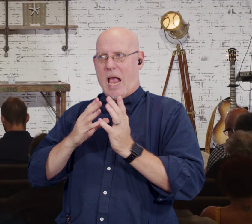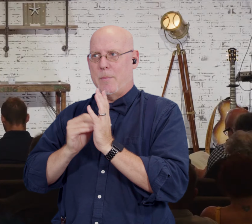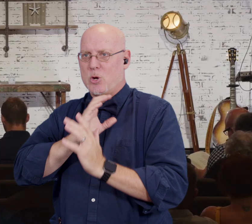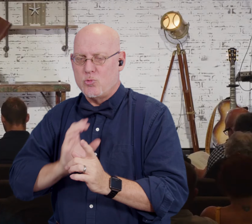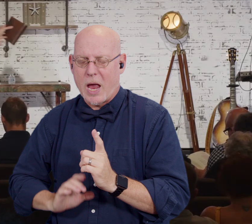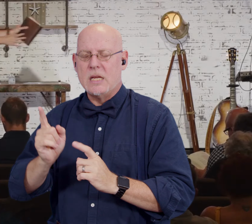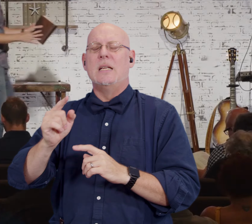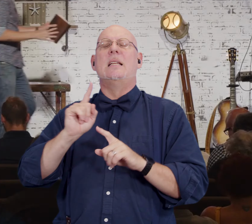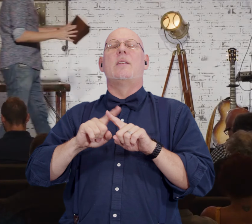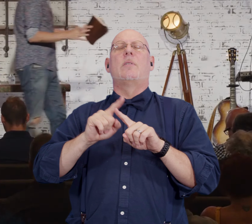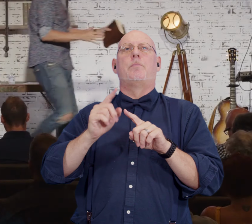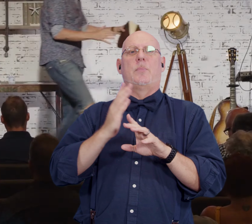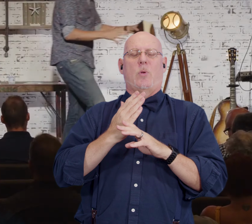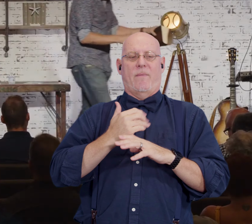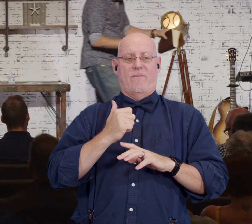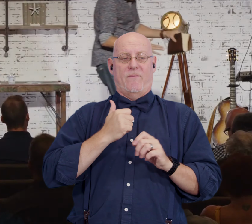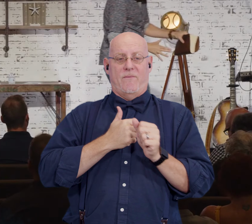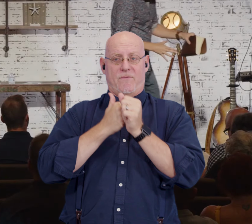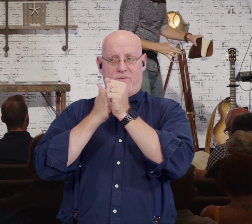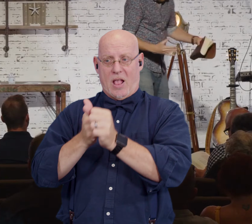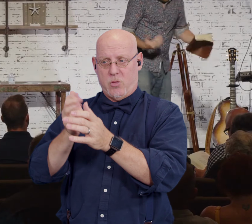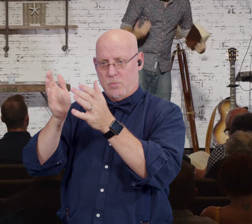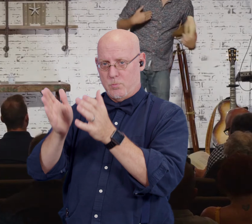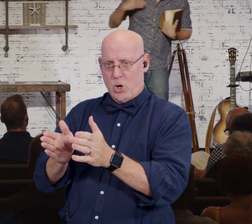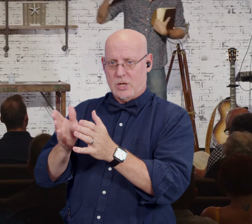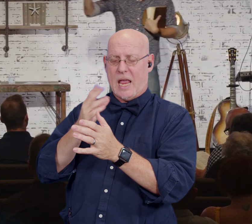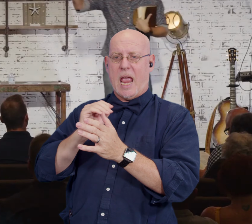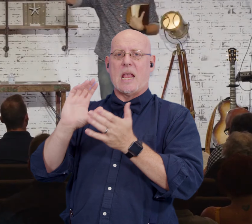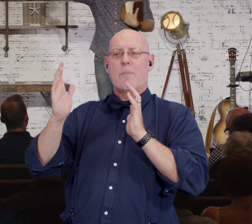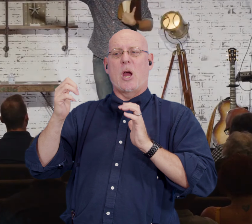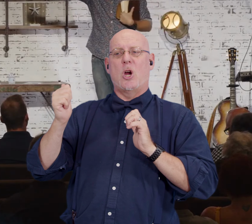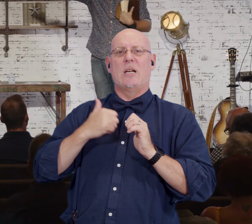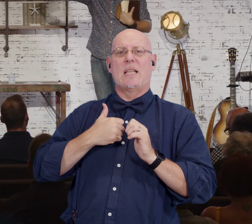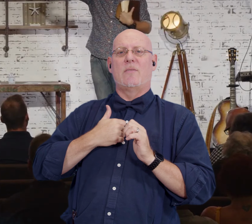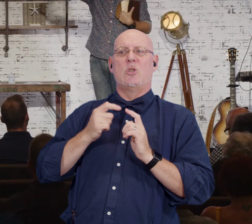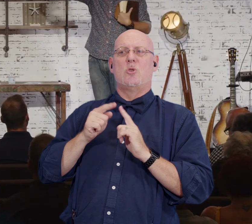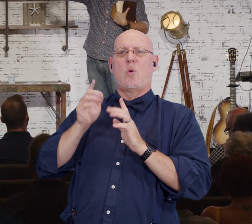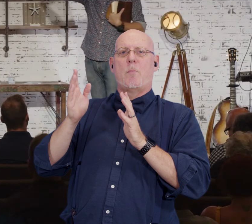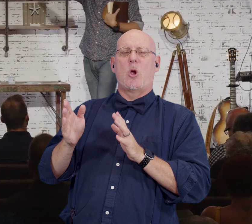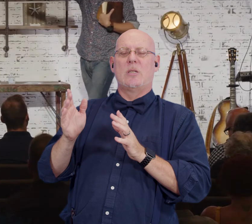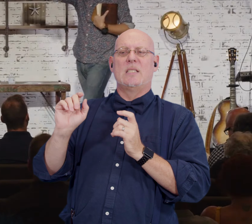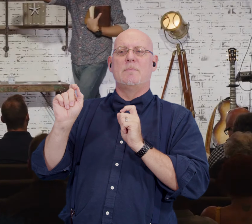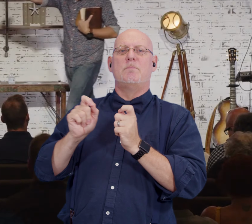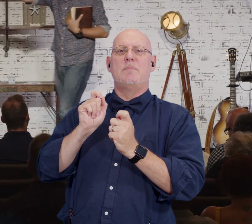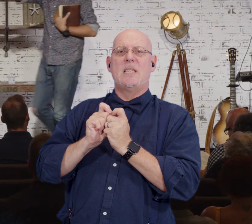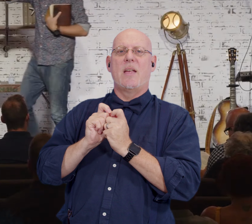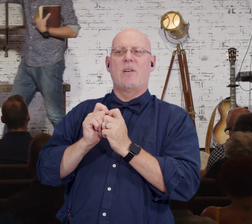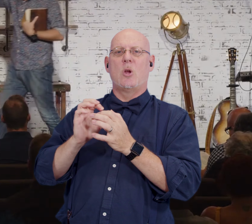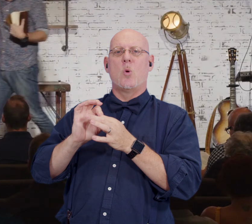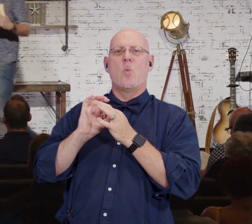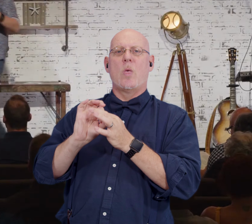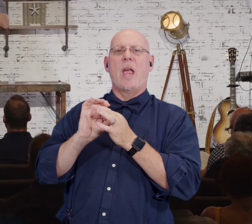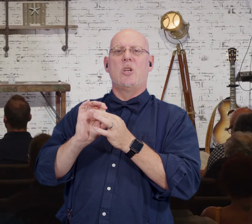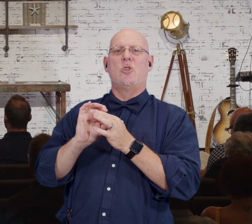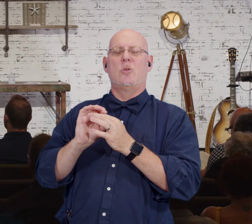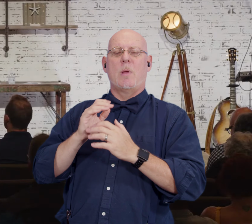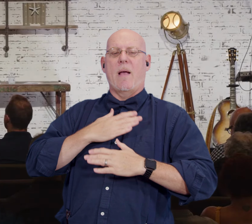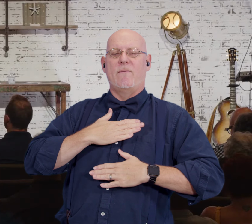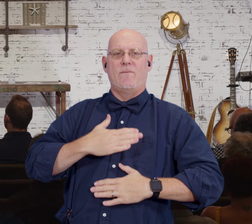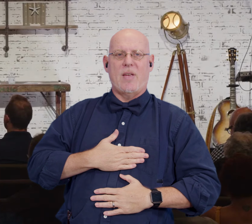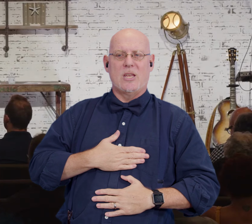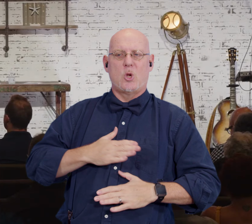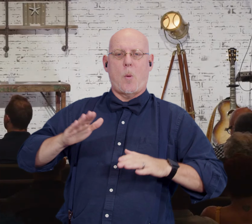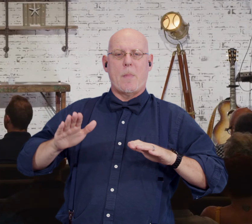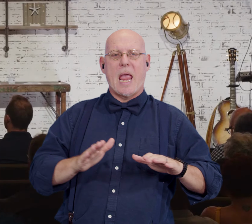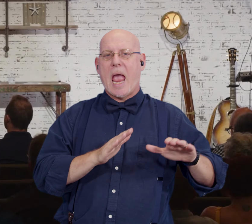a difference between following the example of and comparing ourselves to someone specifically in relation to